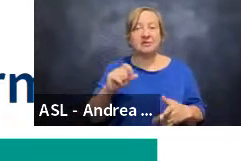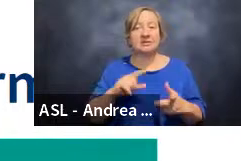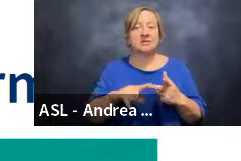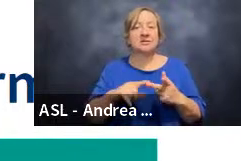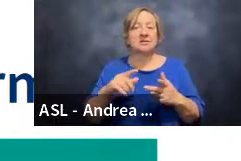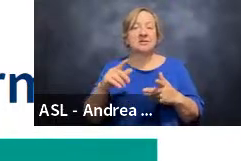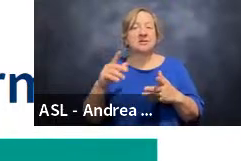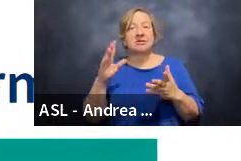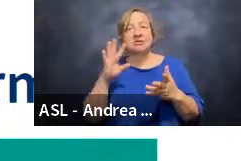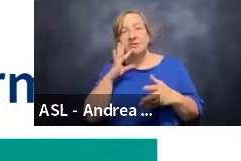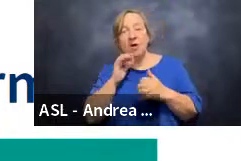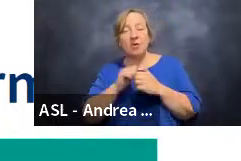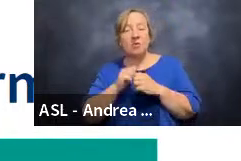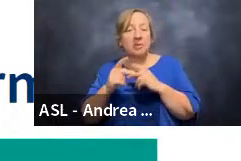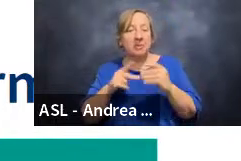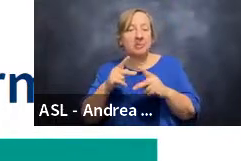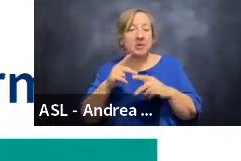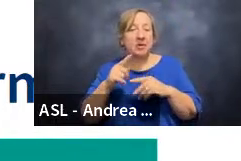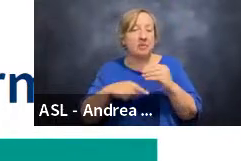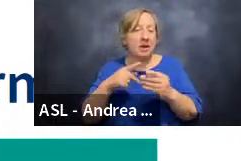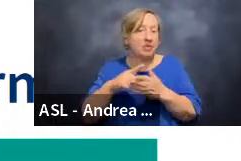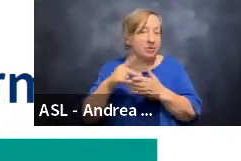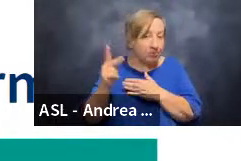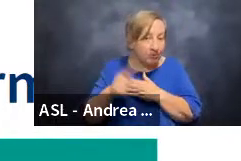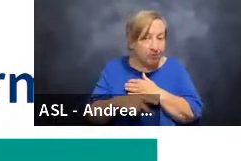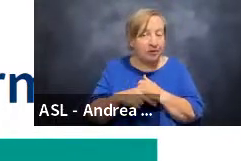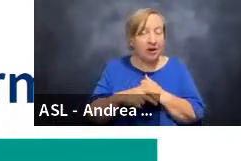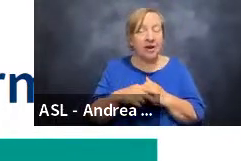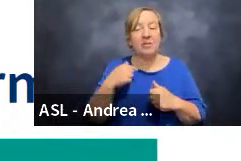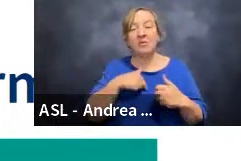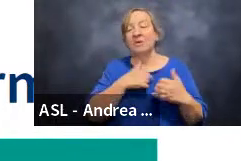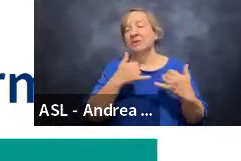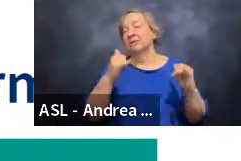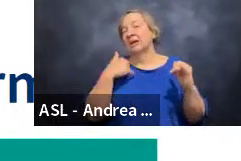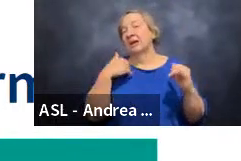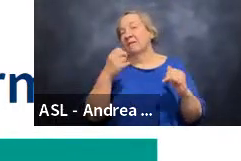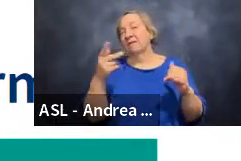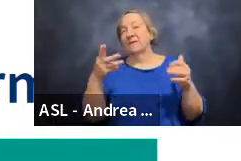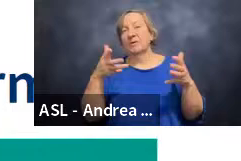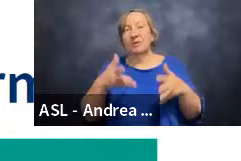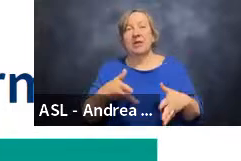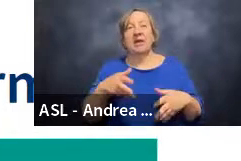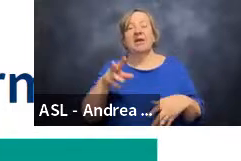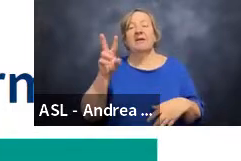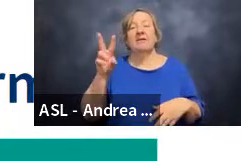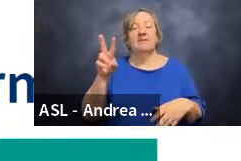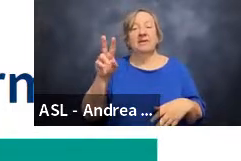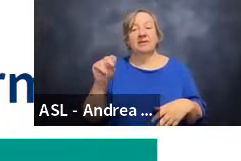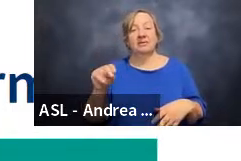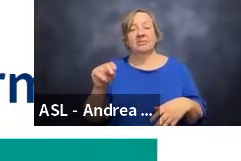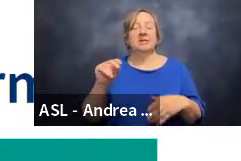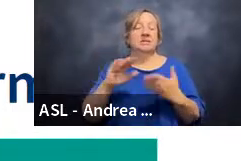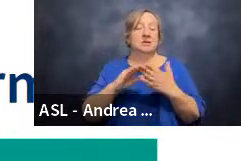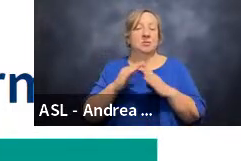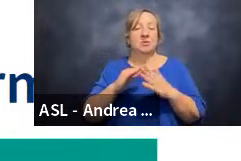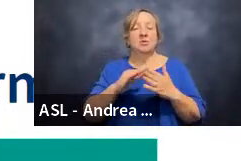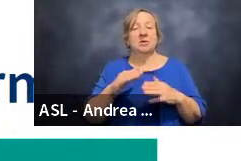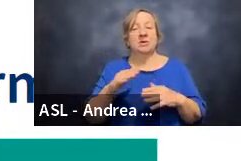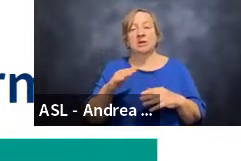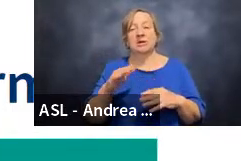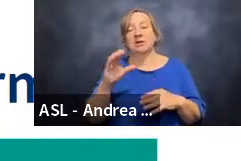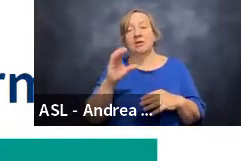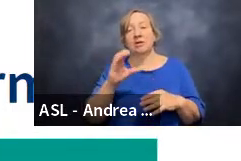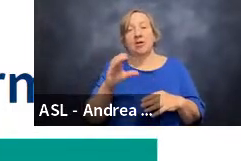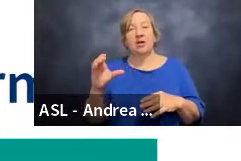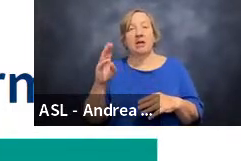the program. I think we still have a few more coming up. We've got the Vietnamese community of Clark County Moon Festival